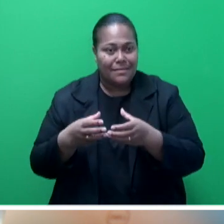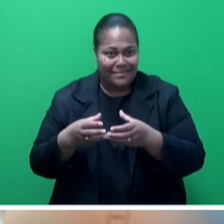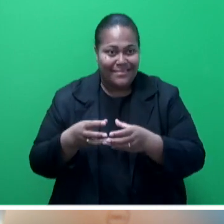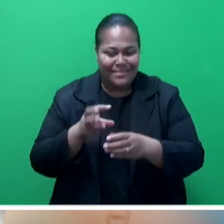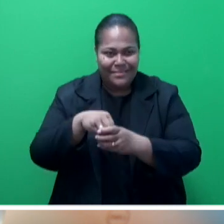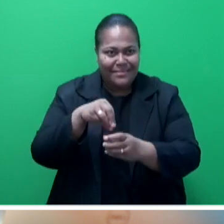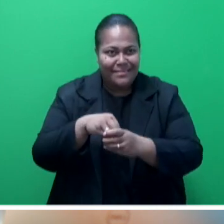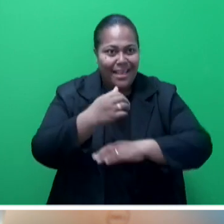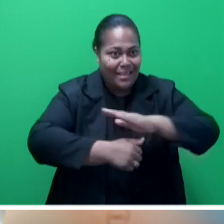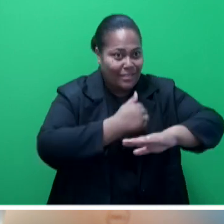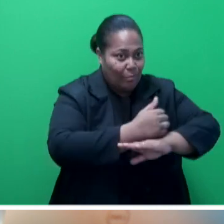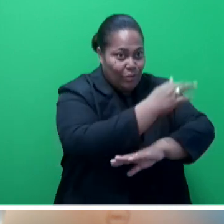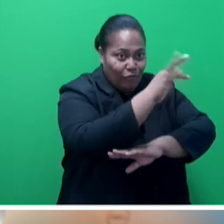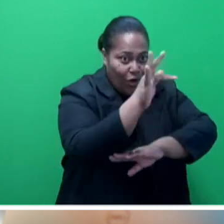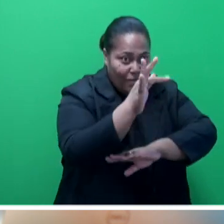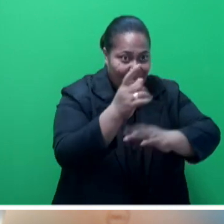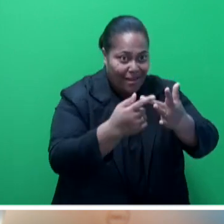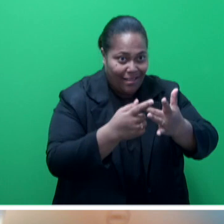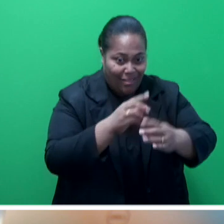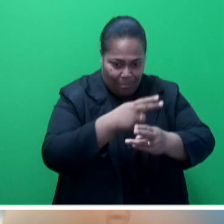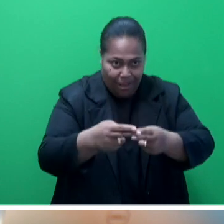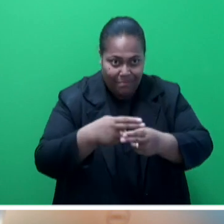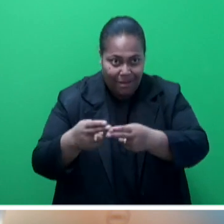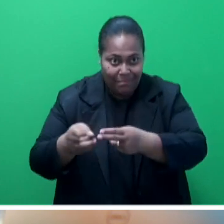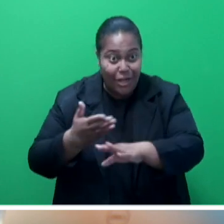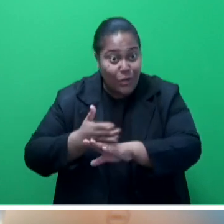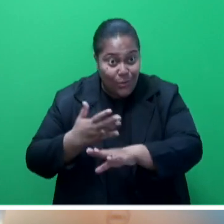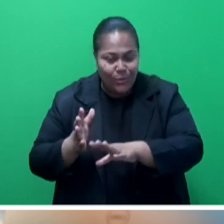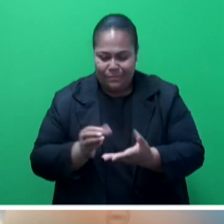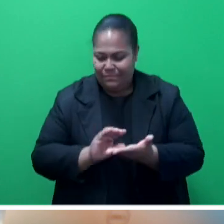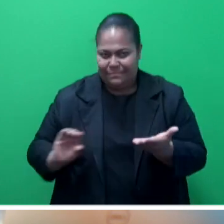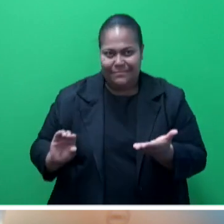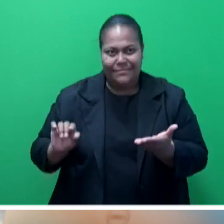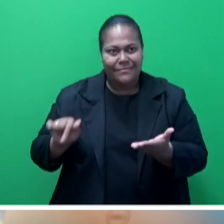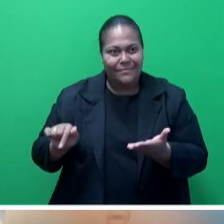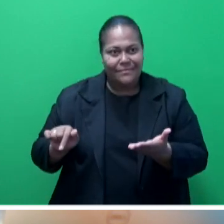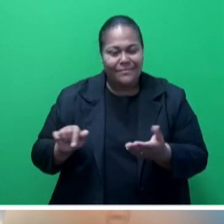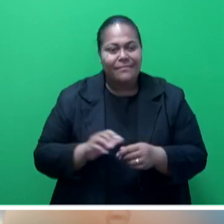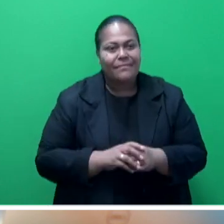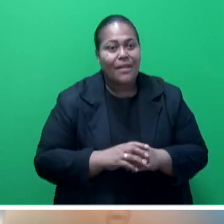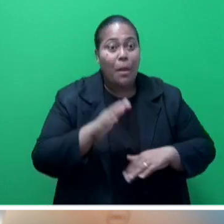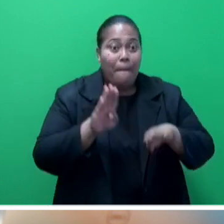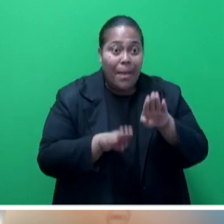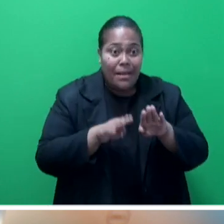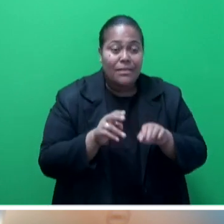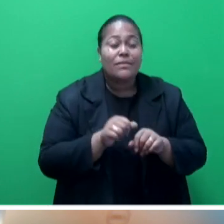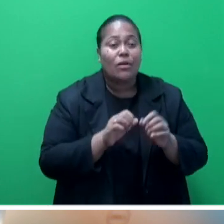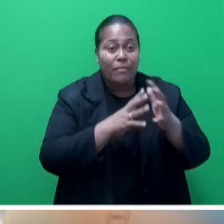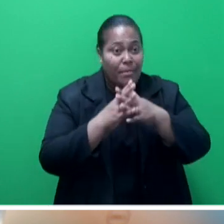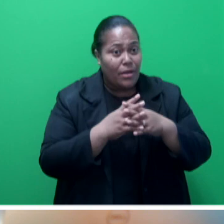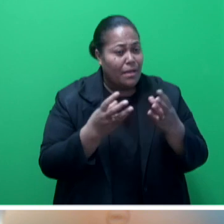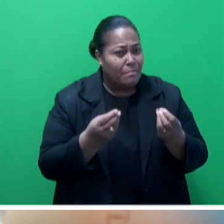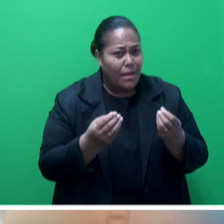establishment and the cost of adopting sustainable harvesting regimes. The balance of US $8.89 million will be